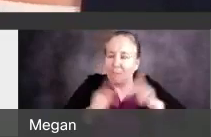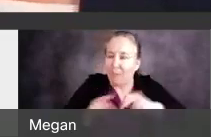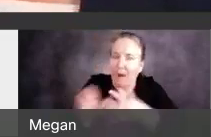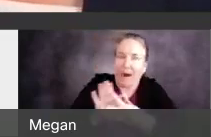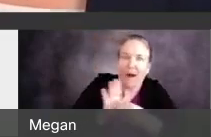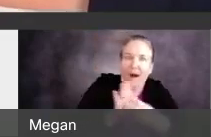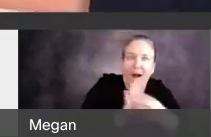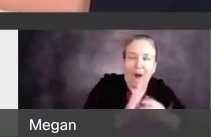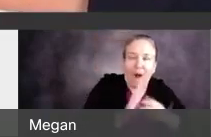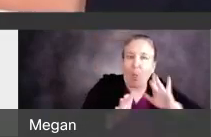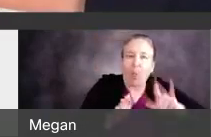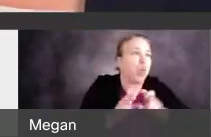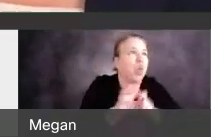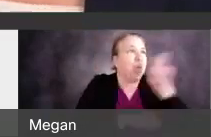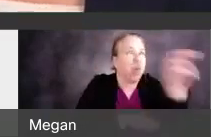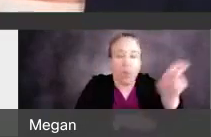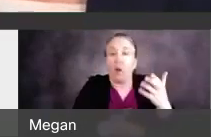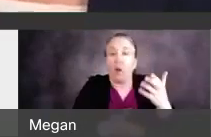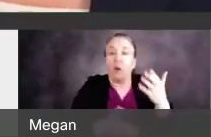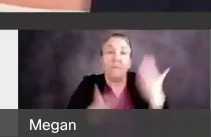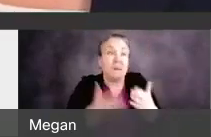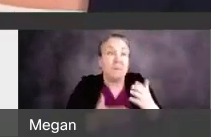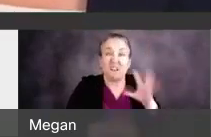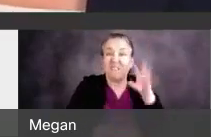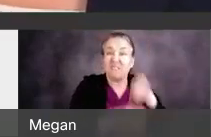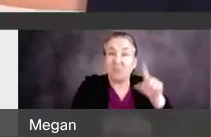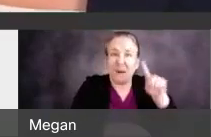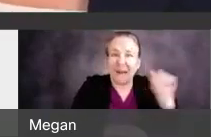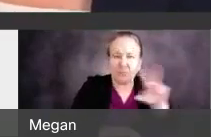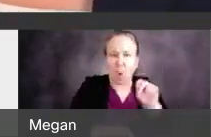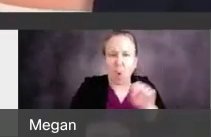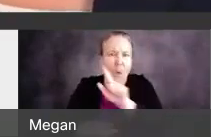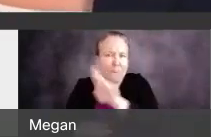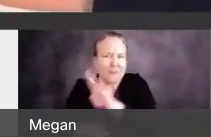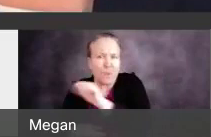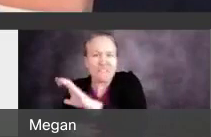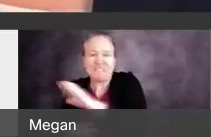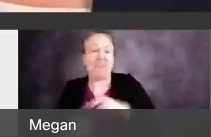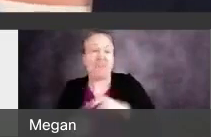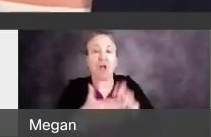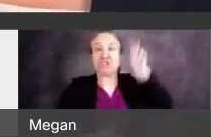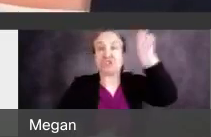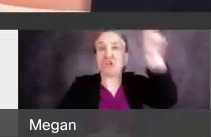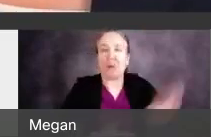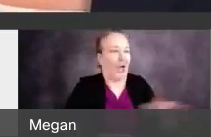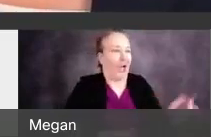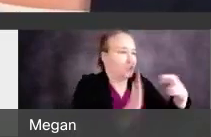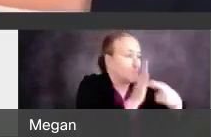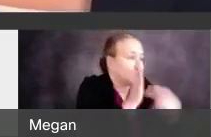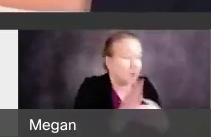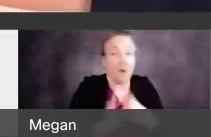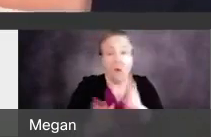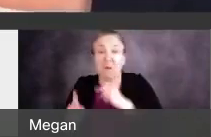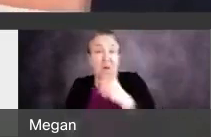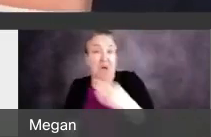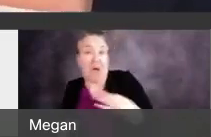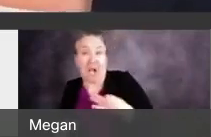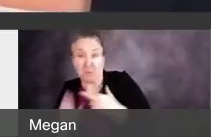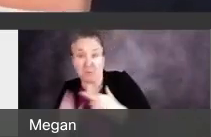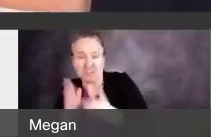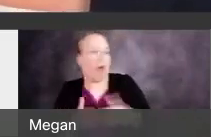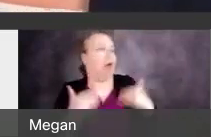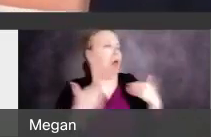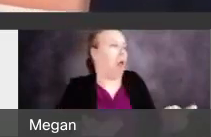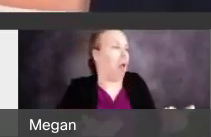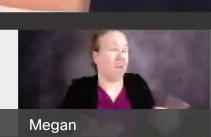for people to jump the line and for people who are not eligible to register. This is not ethical or